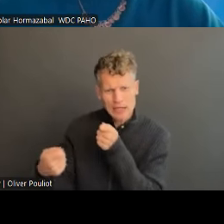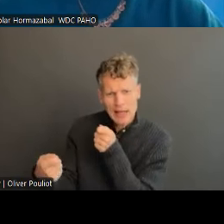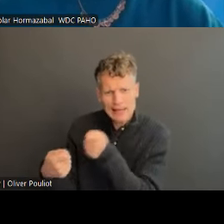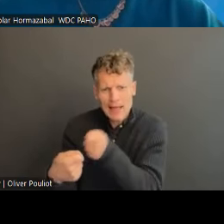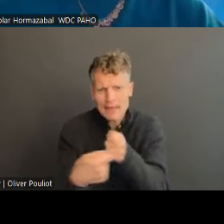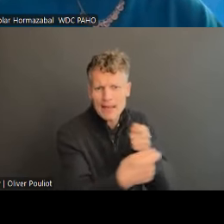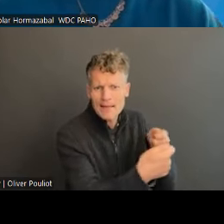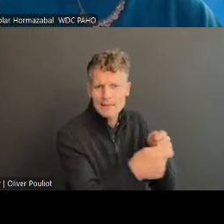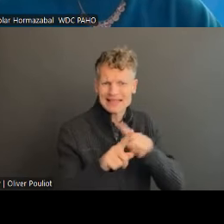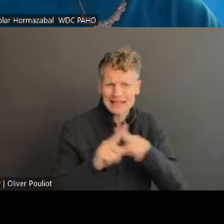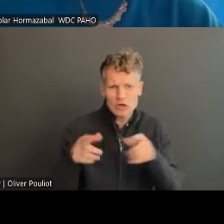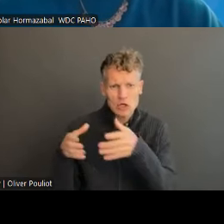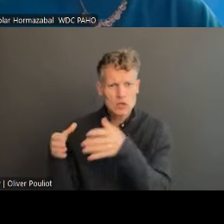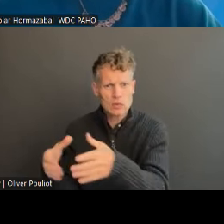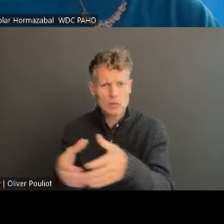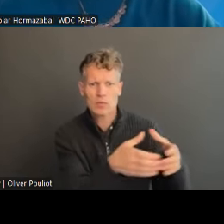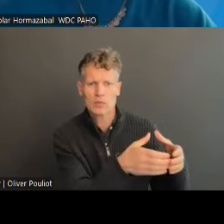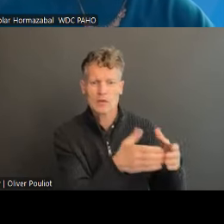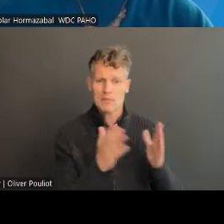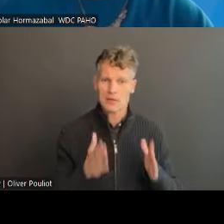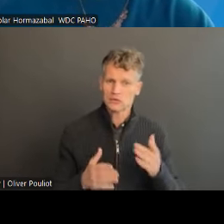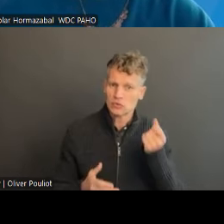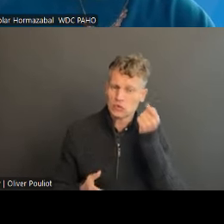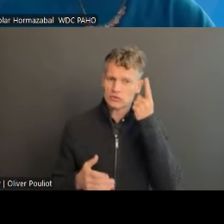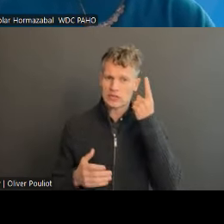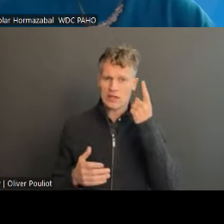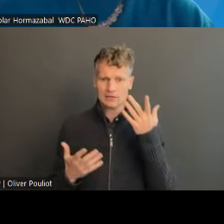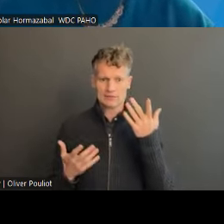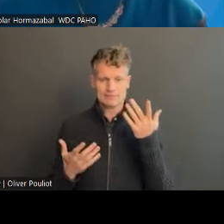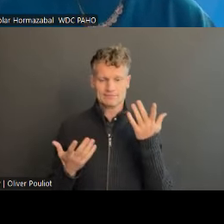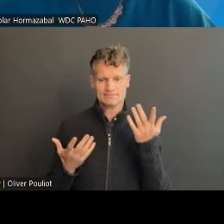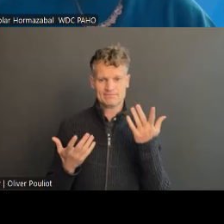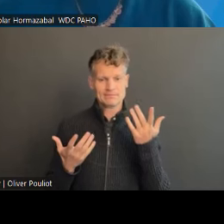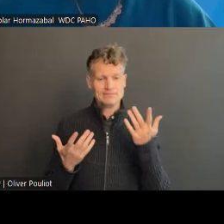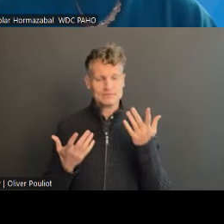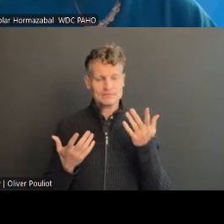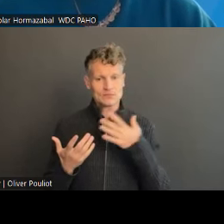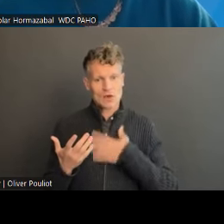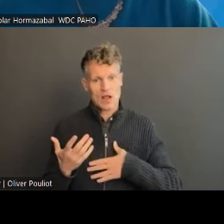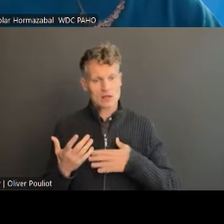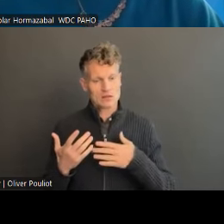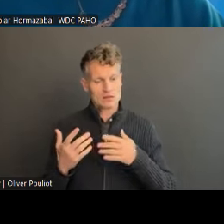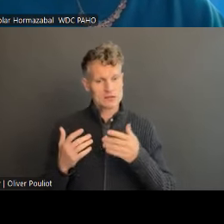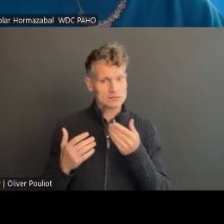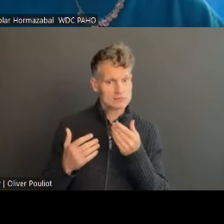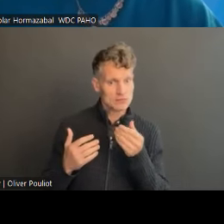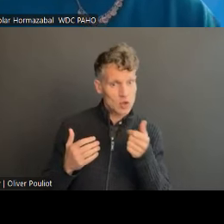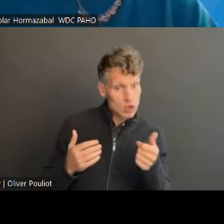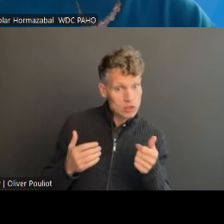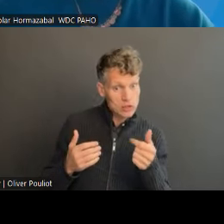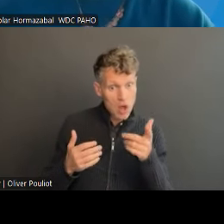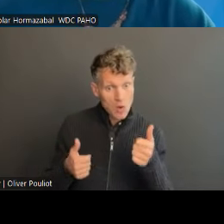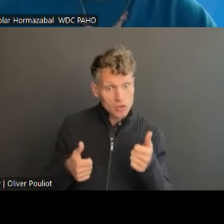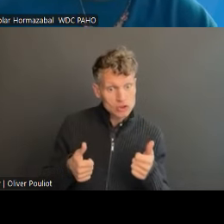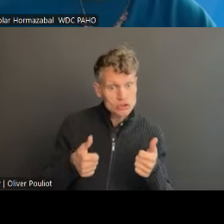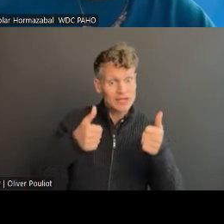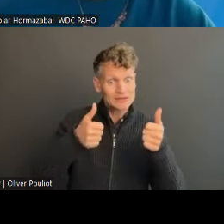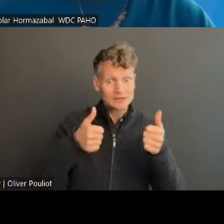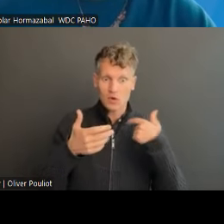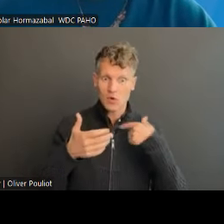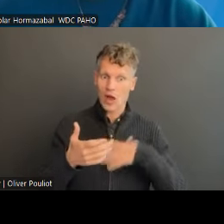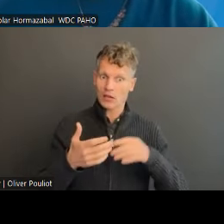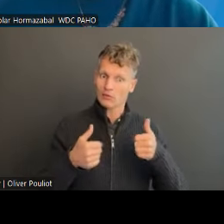details, the mechanisms that are generating the exclusion, that are generating inequity, and that have a direct effect